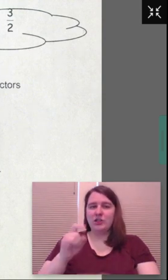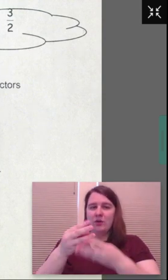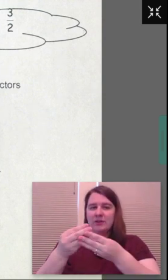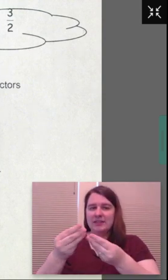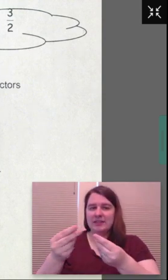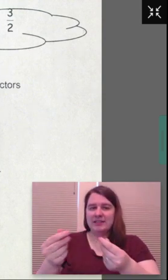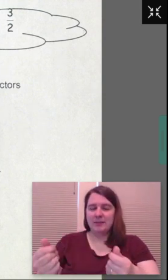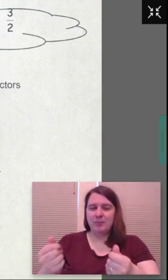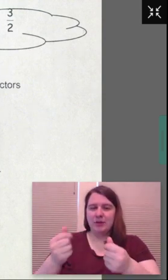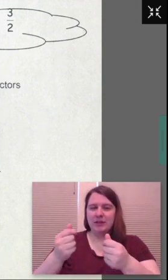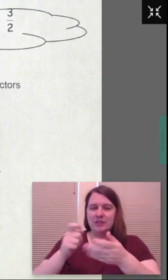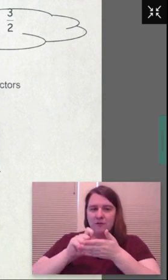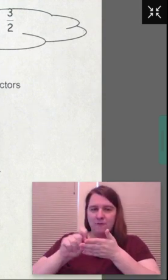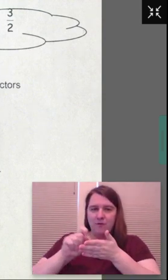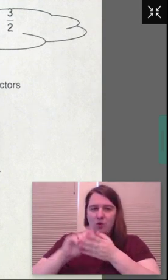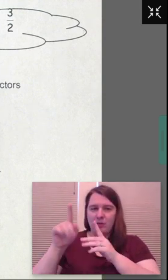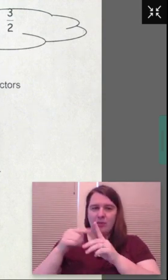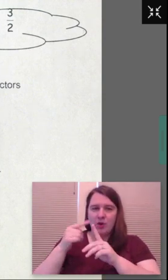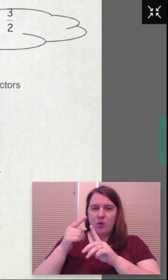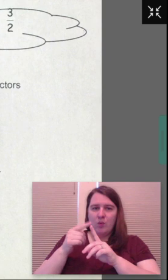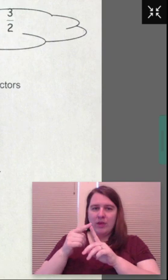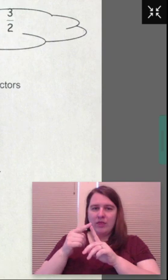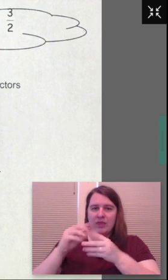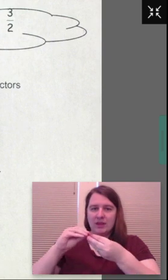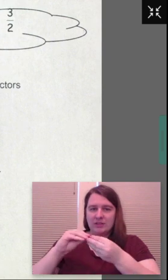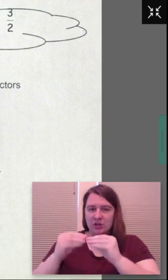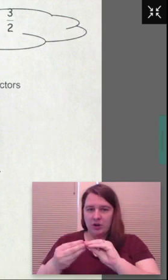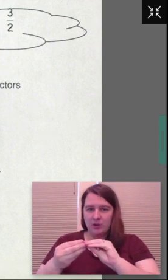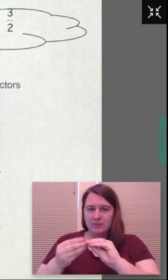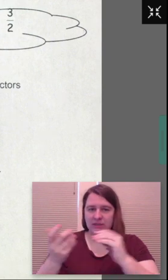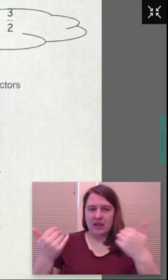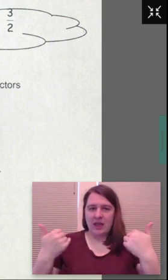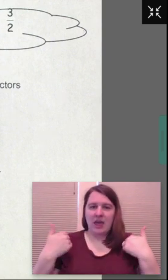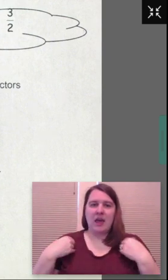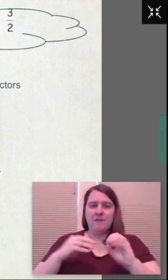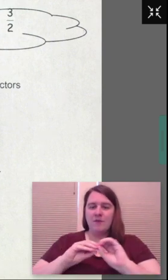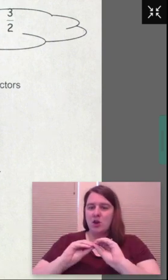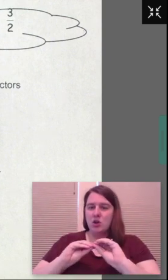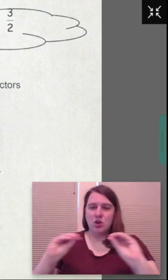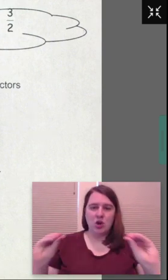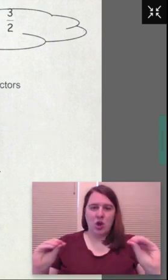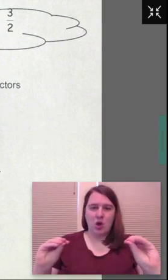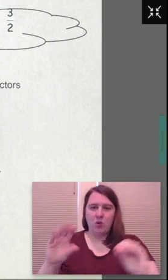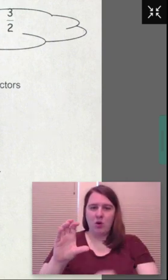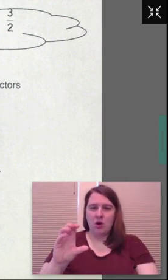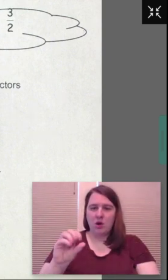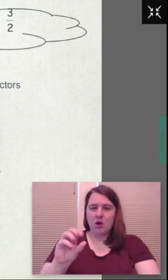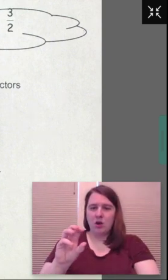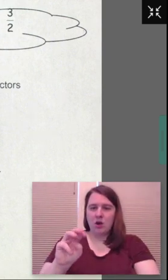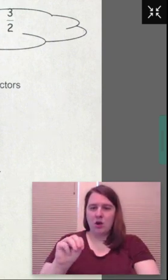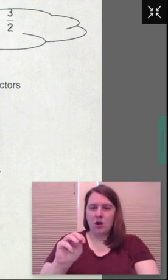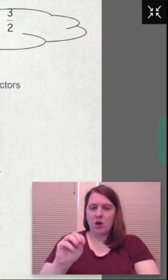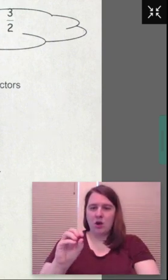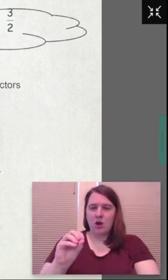A ratio is the simplest form when the terms have no